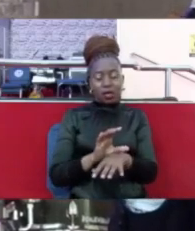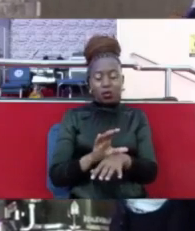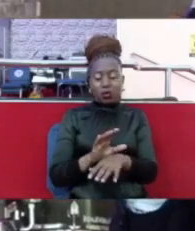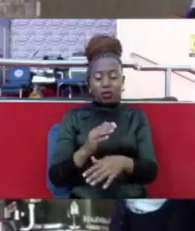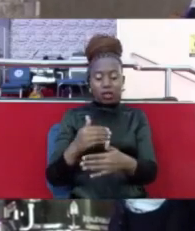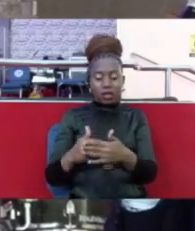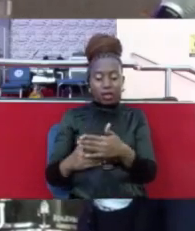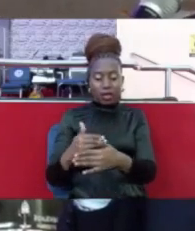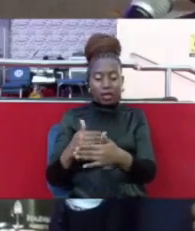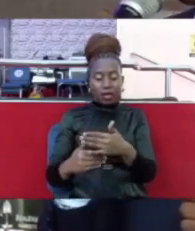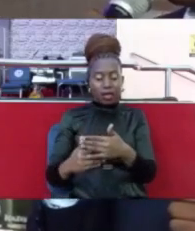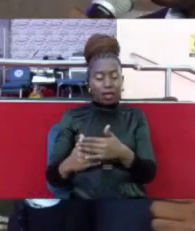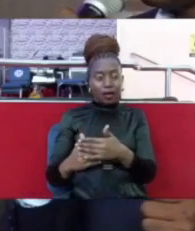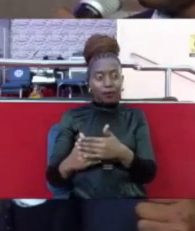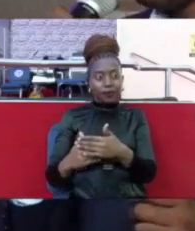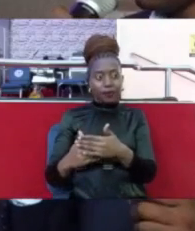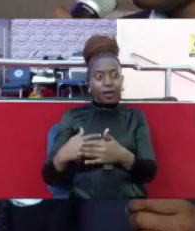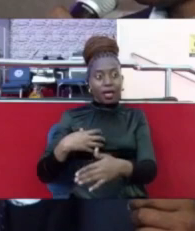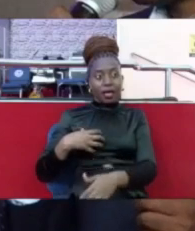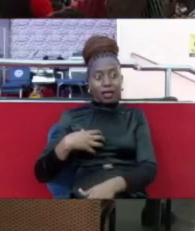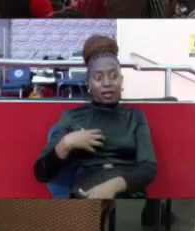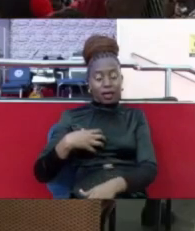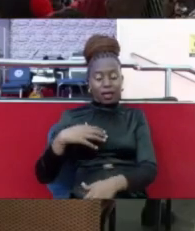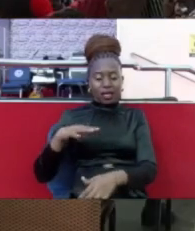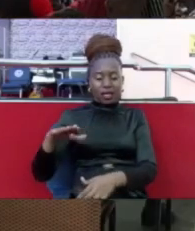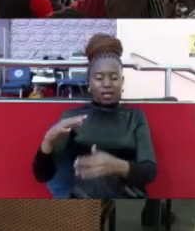that raised 15,000 shillings